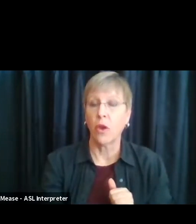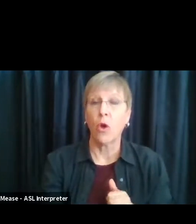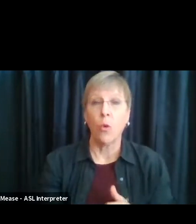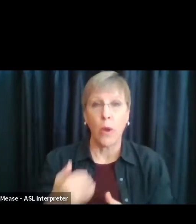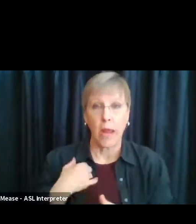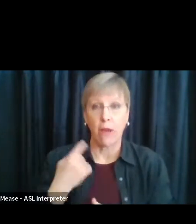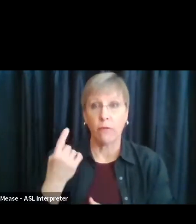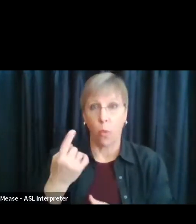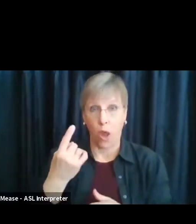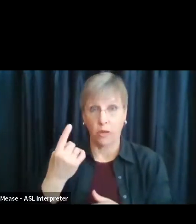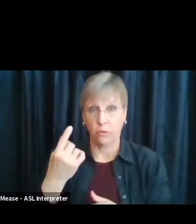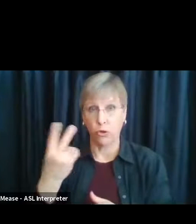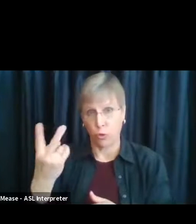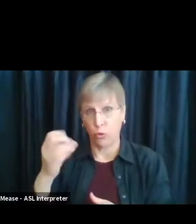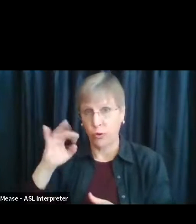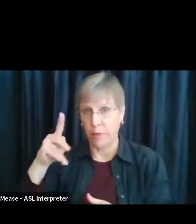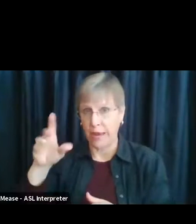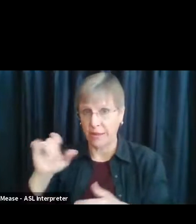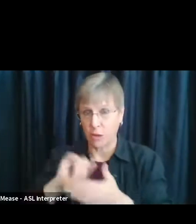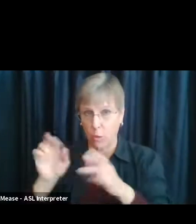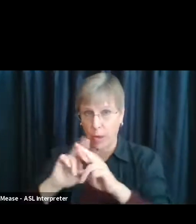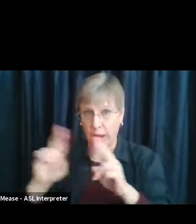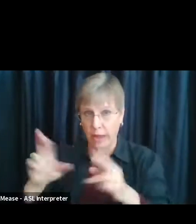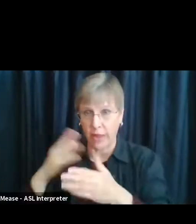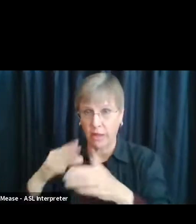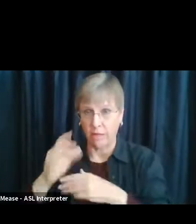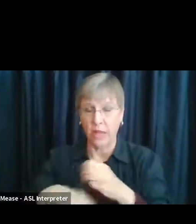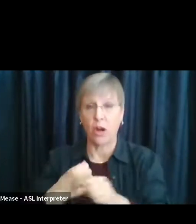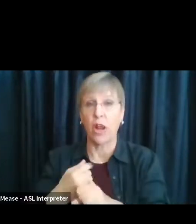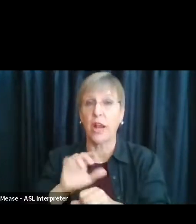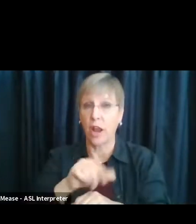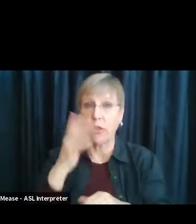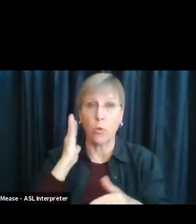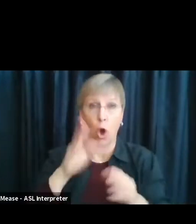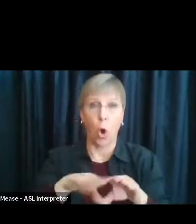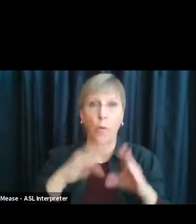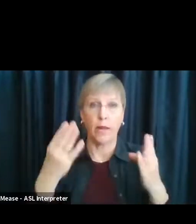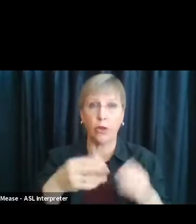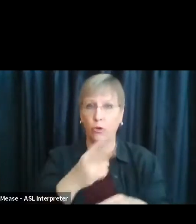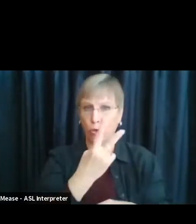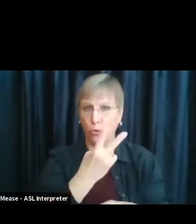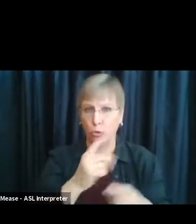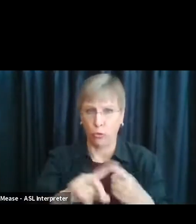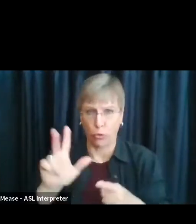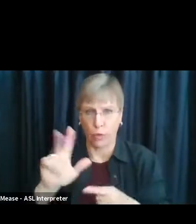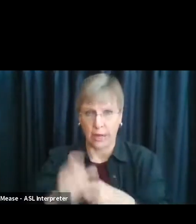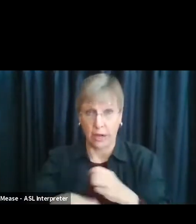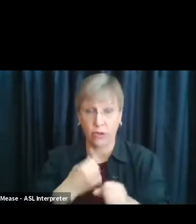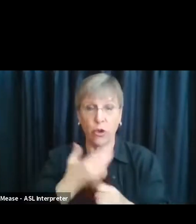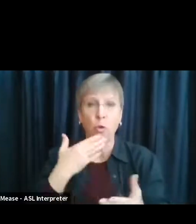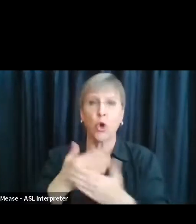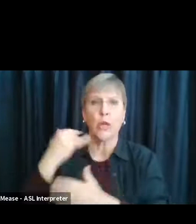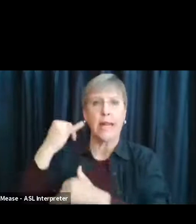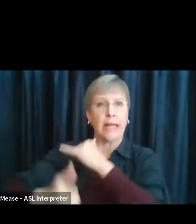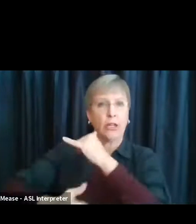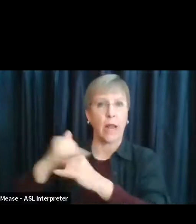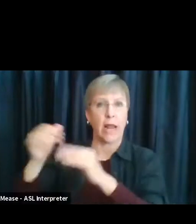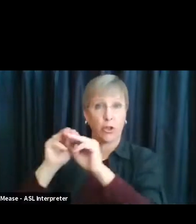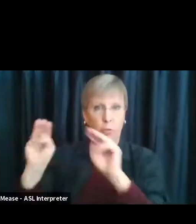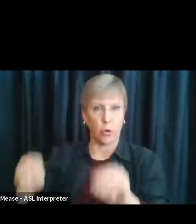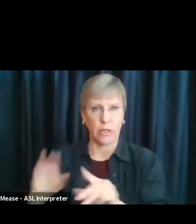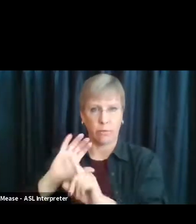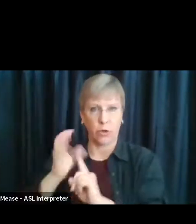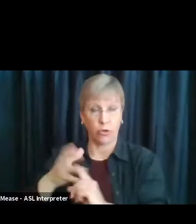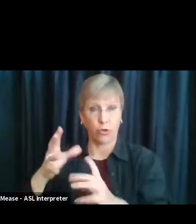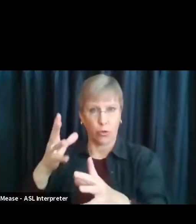year, and one other space that will open in 2 or 3 years that will have good international museum conditions to receive the